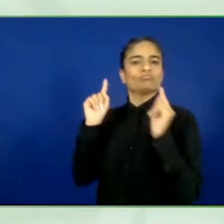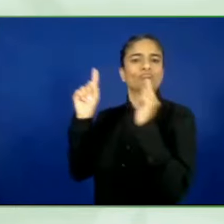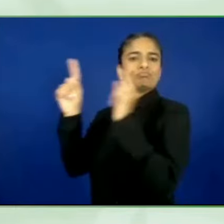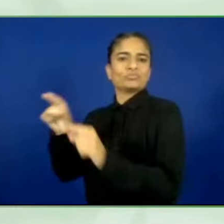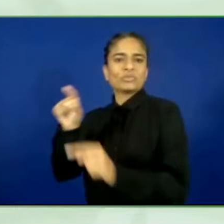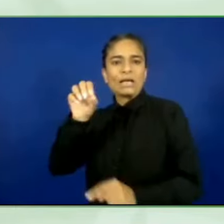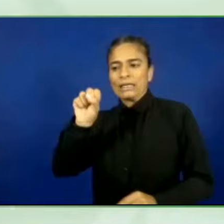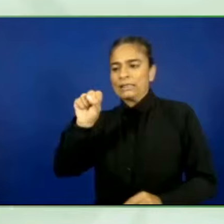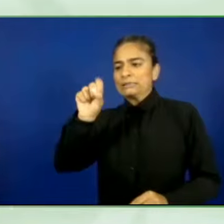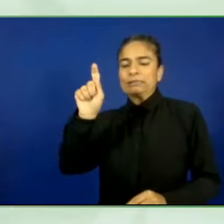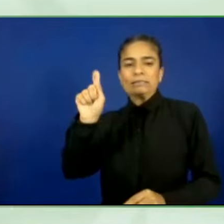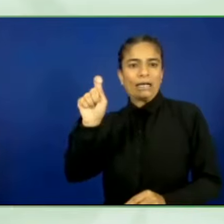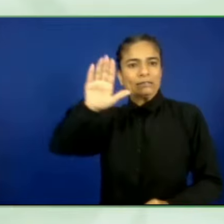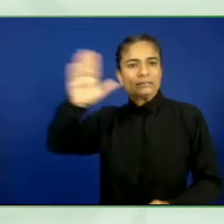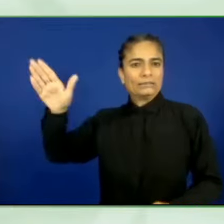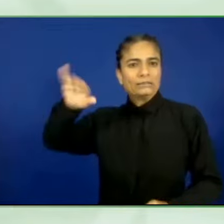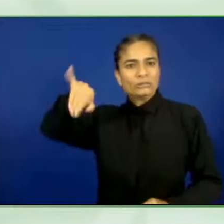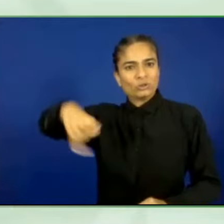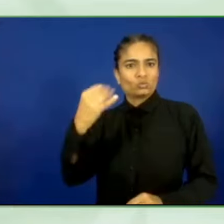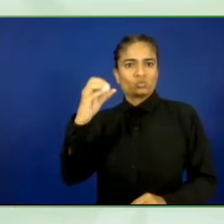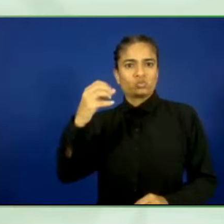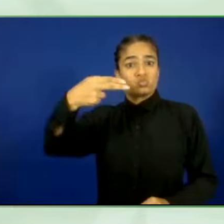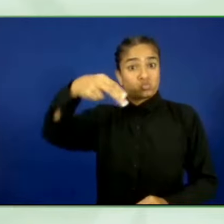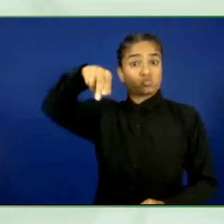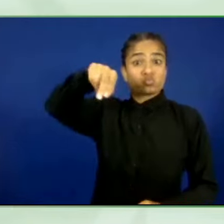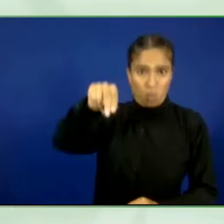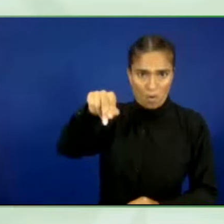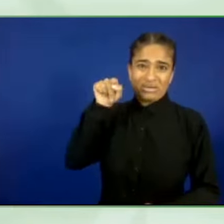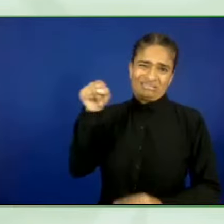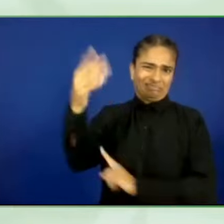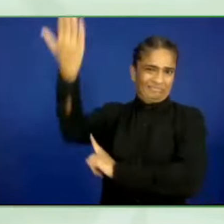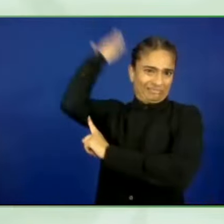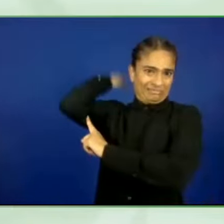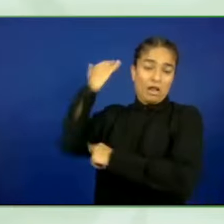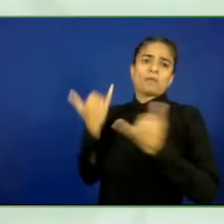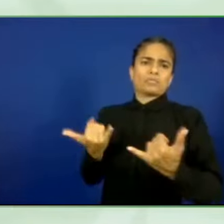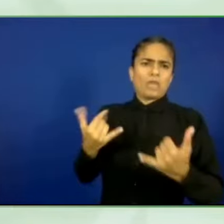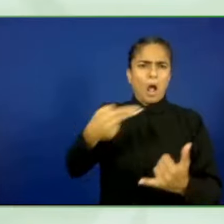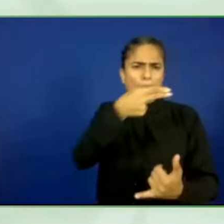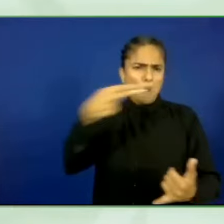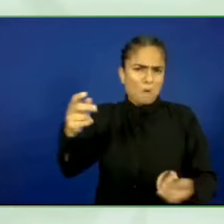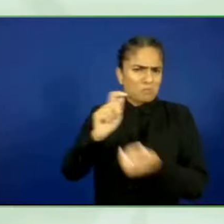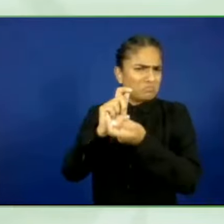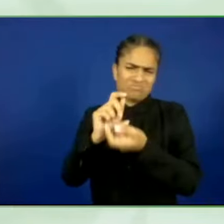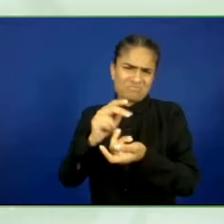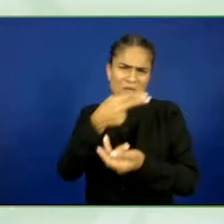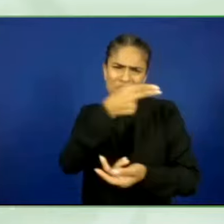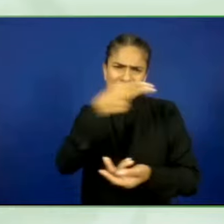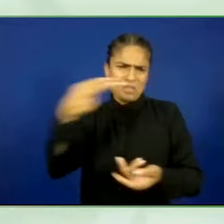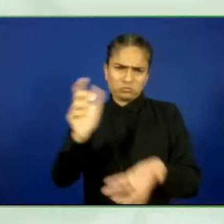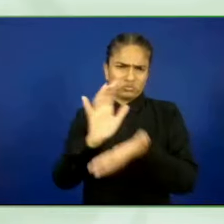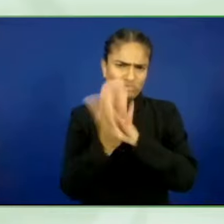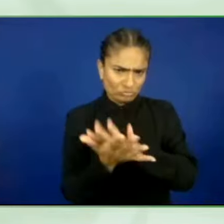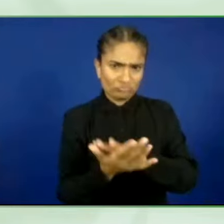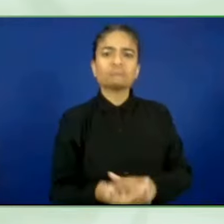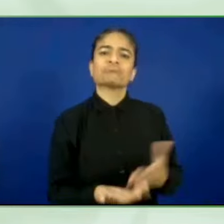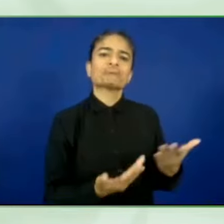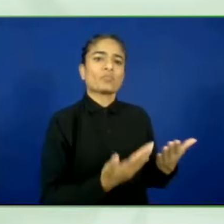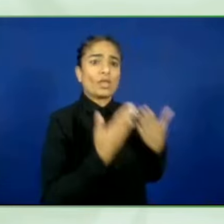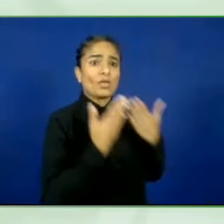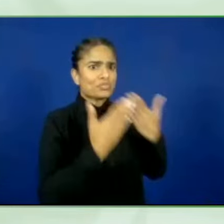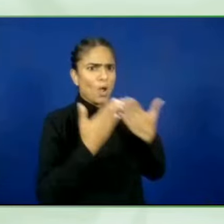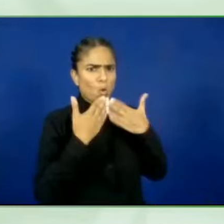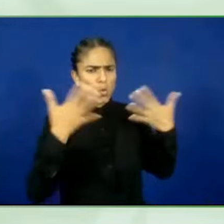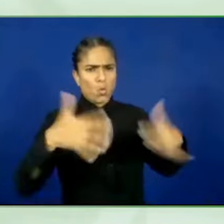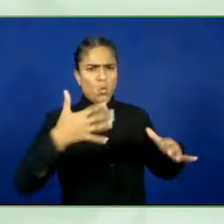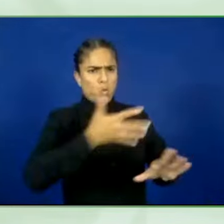Douglas Street campus. Yeah, thank you. Yeah. I was like, it's a bit of a long. It's part of Cork Education and Yeah. Training Board, which is a really big supporter of our